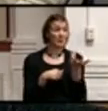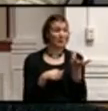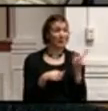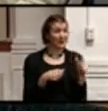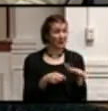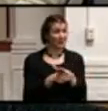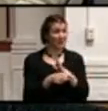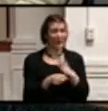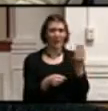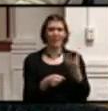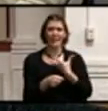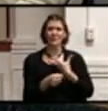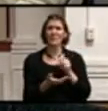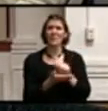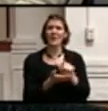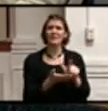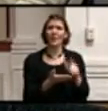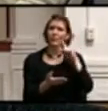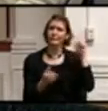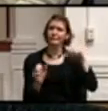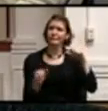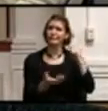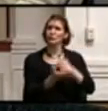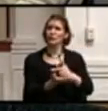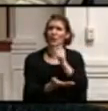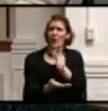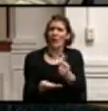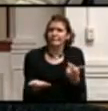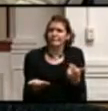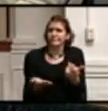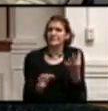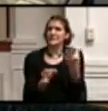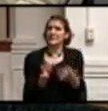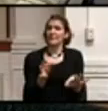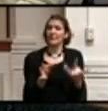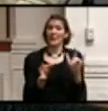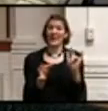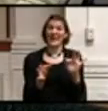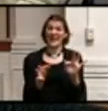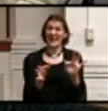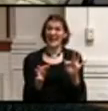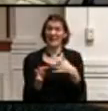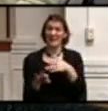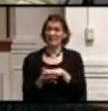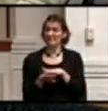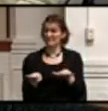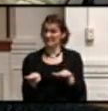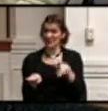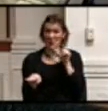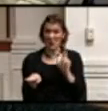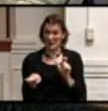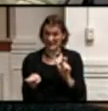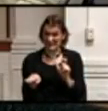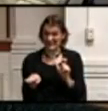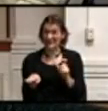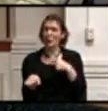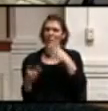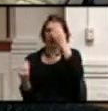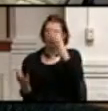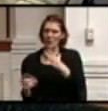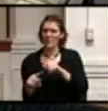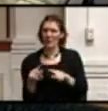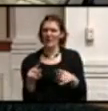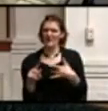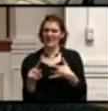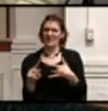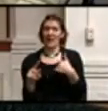it should be filled, and whether there's any reasonable basis for determining that level of service might change. And I